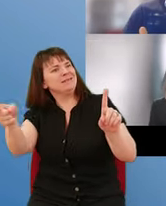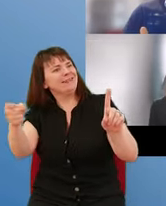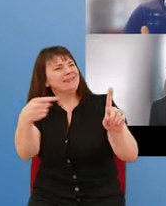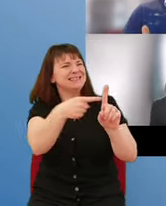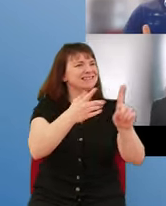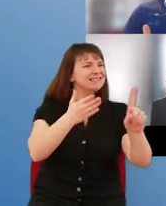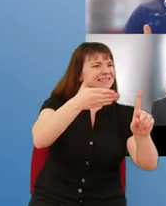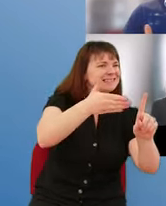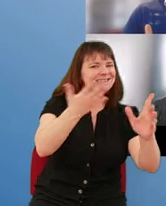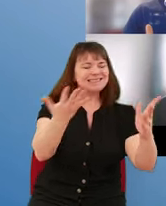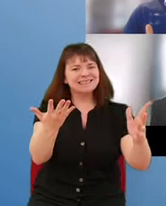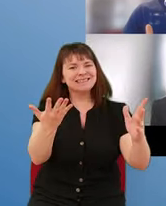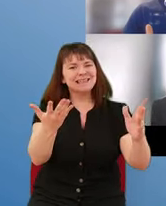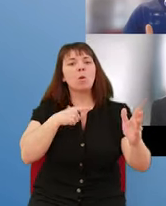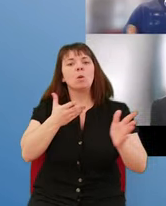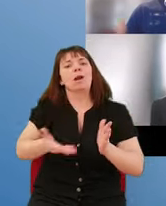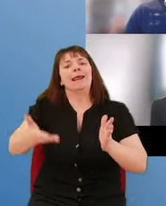to be